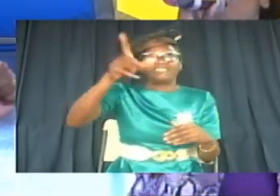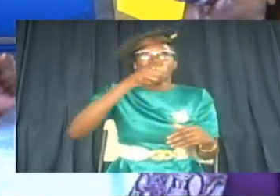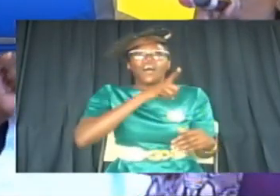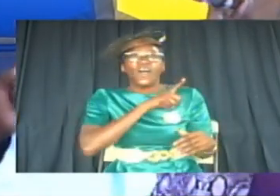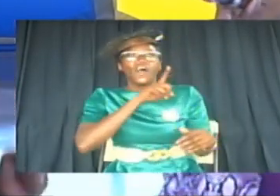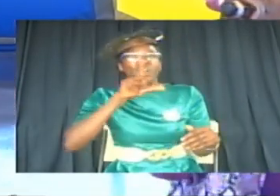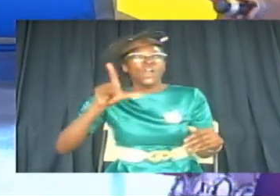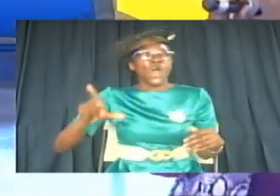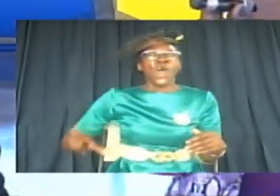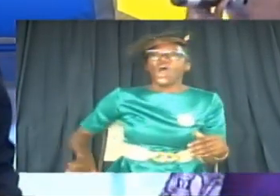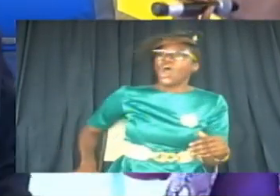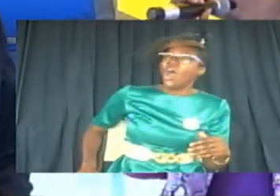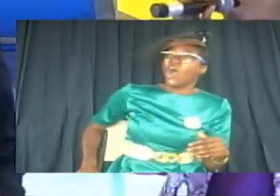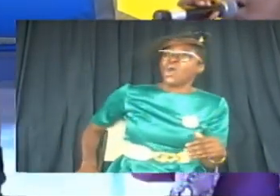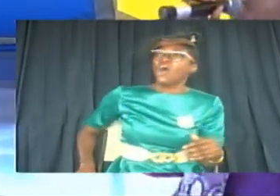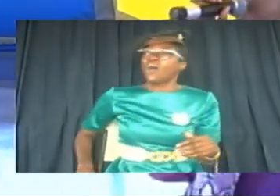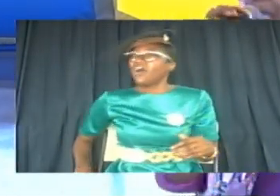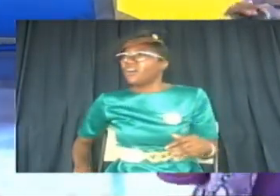Isaiah saw the Lord.